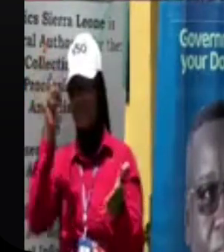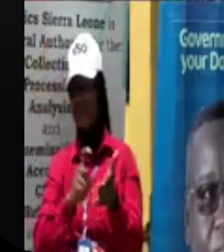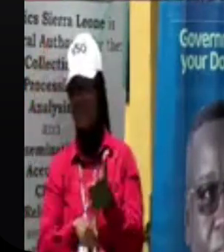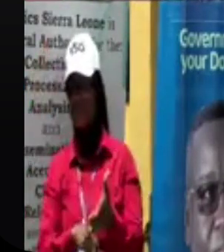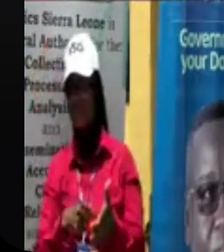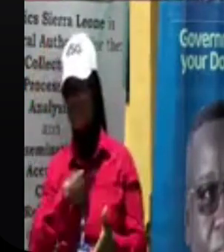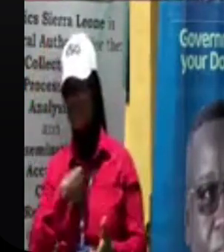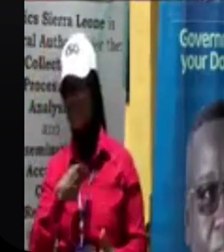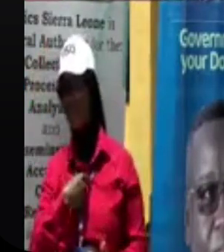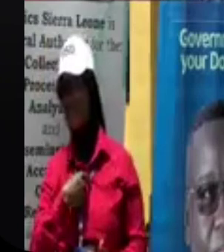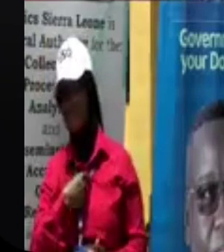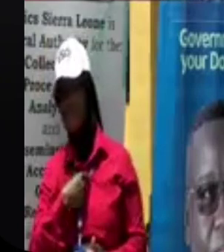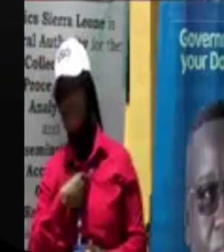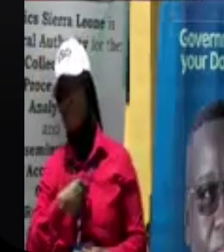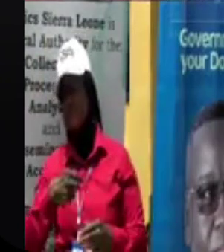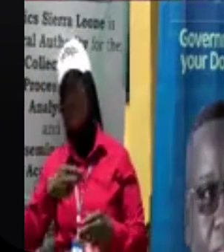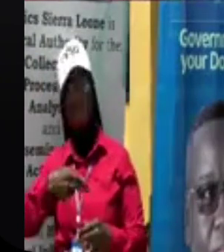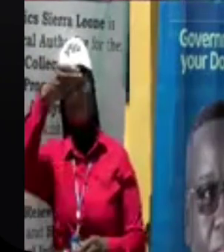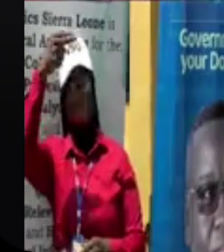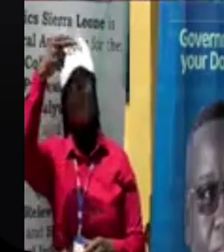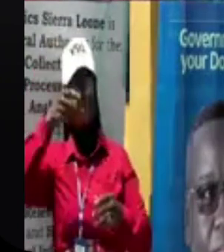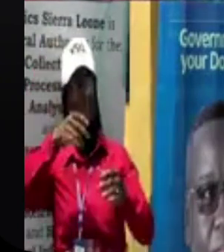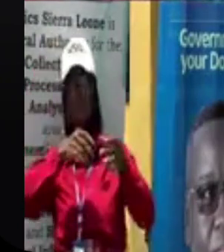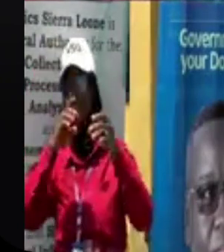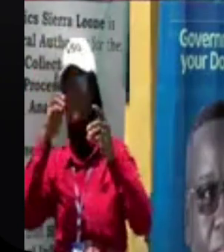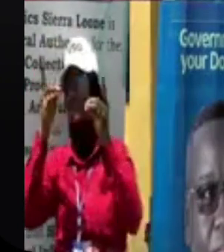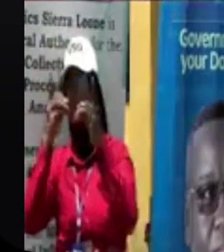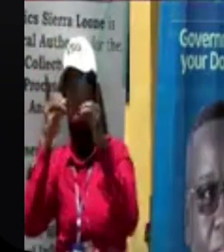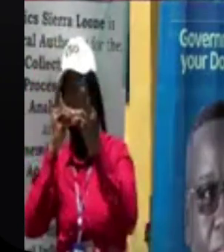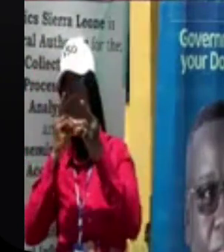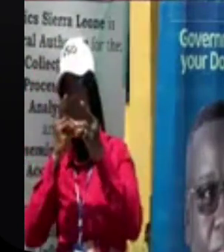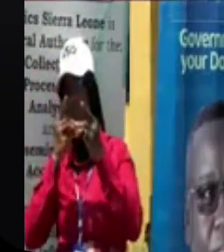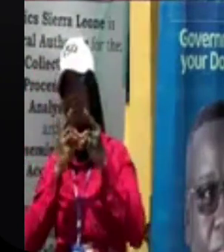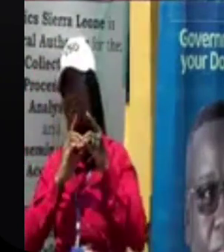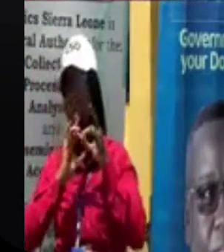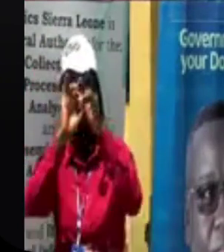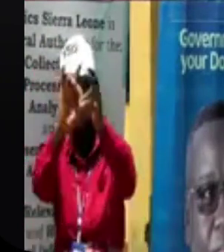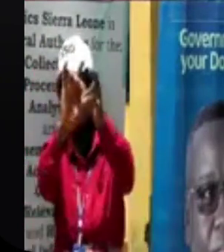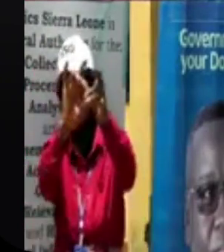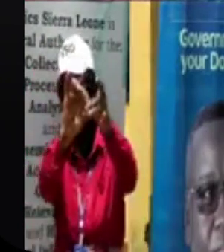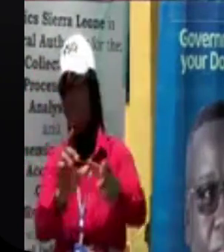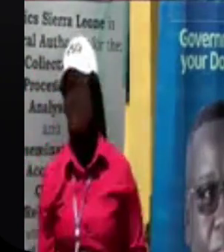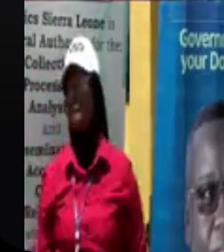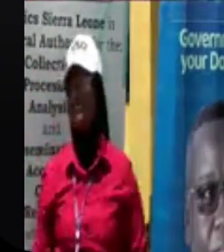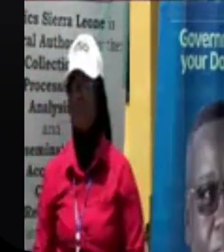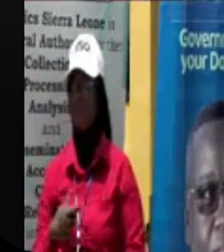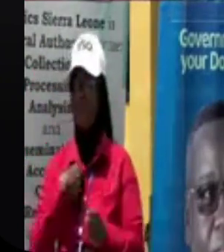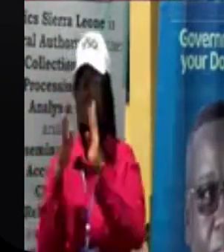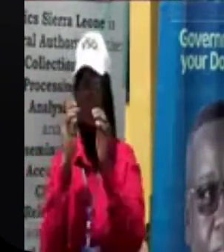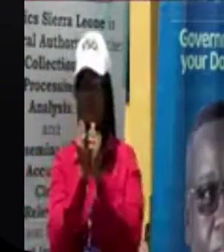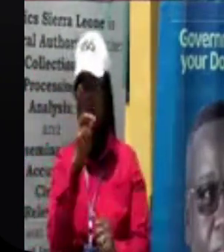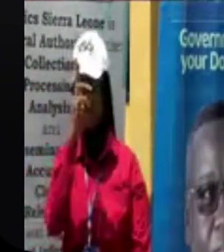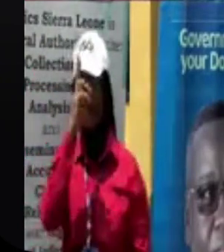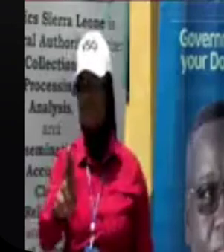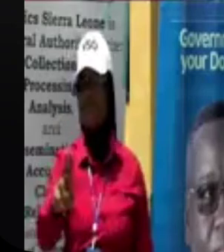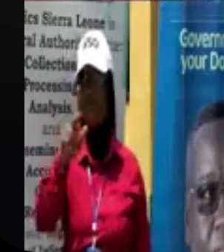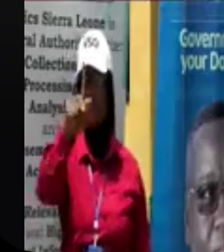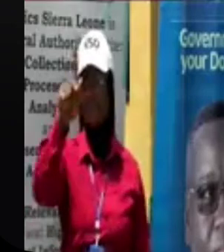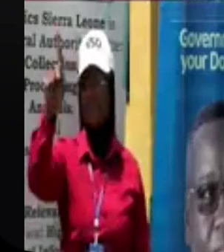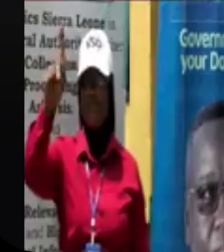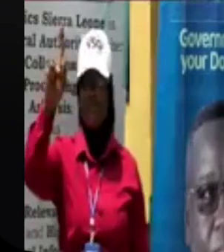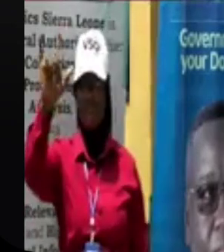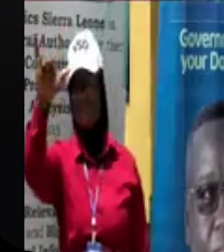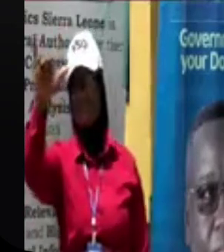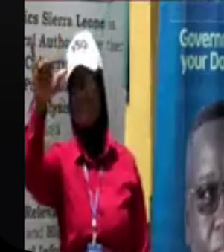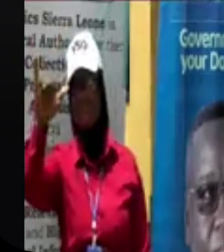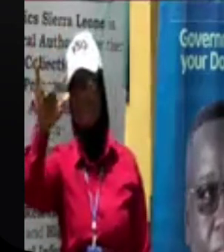na the senior district coordinator. I want to begin for talk to me Honorable KKY.